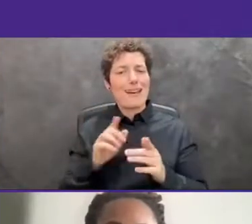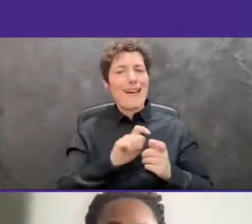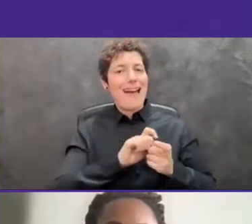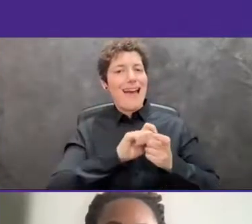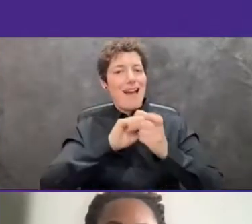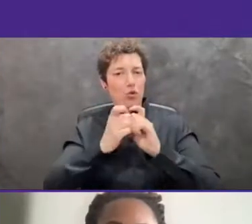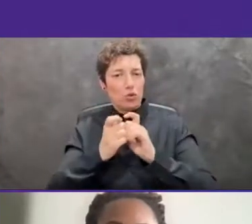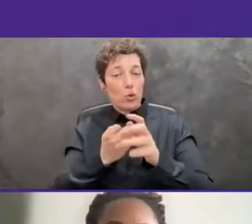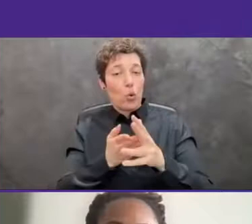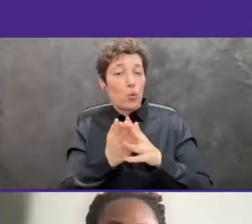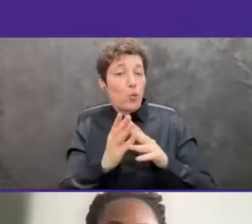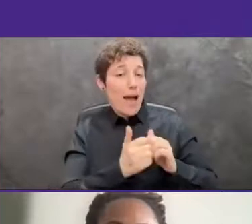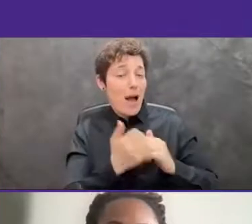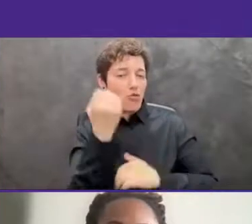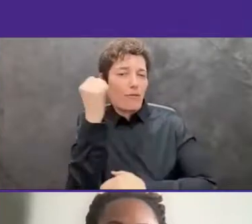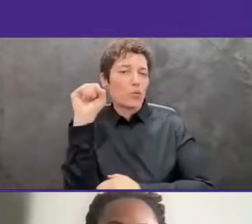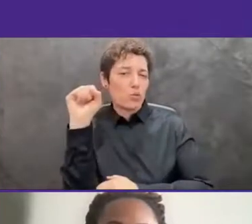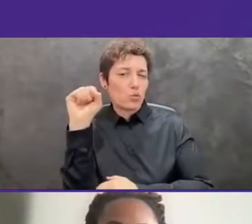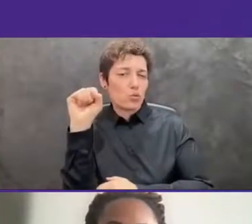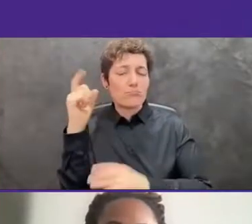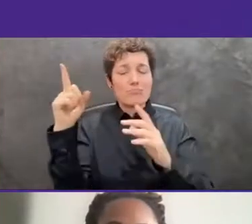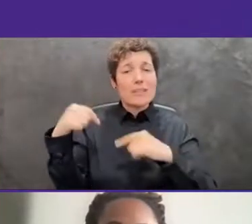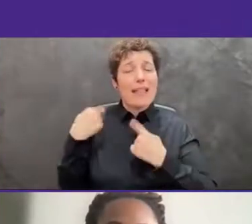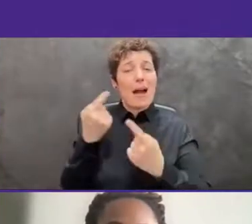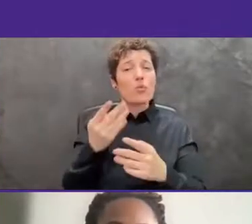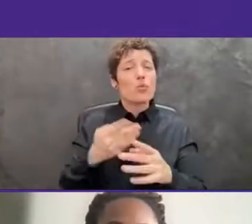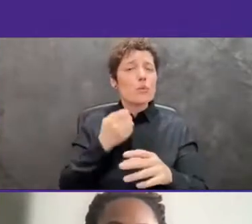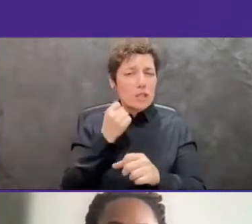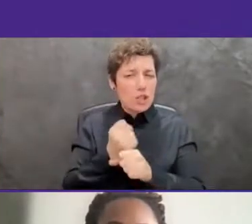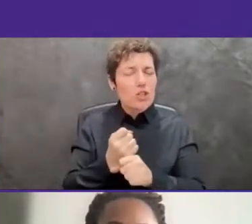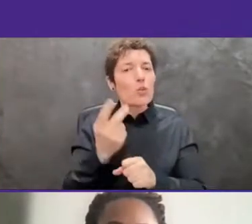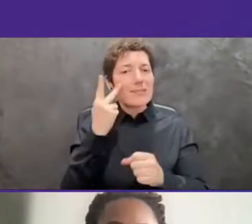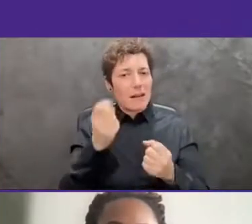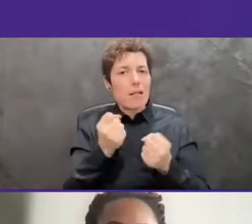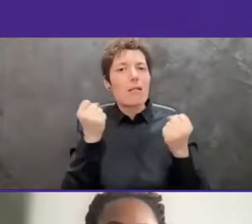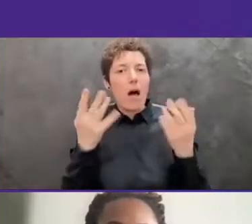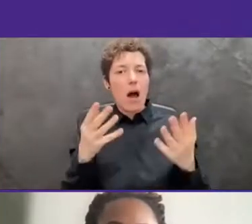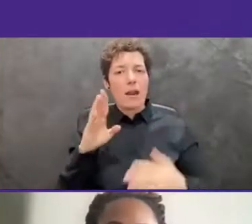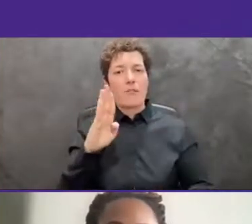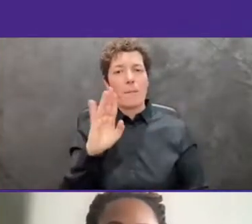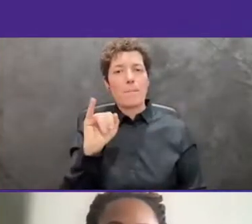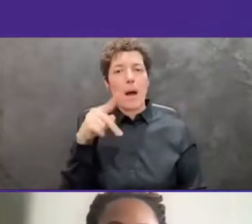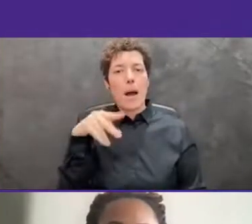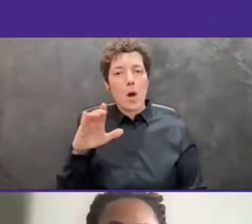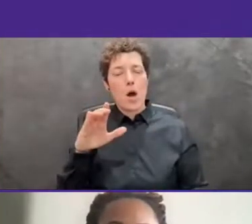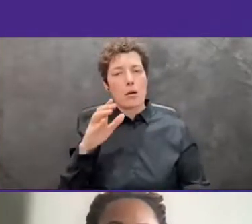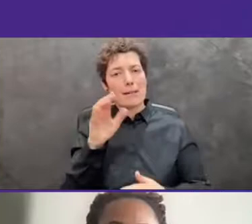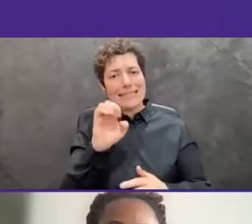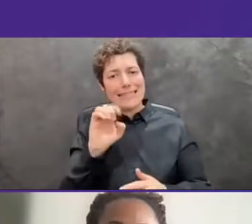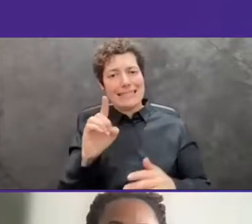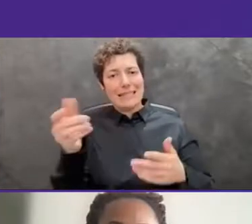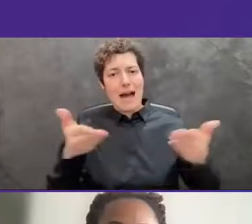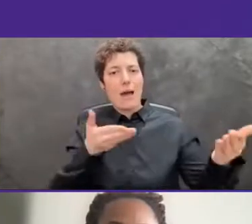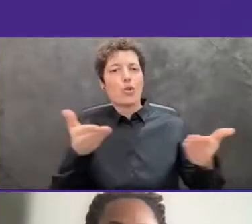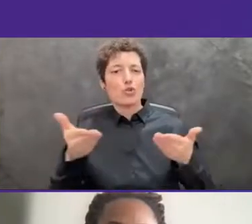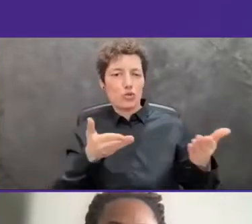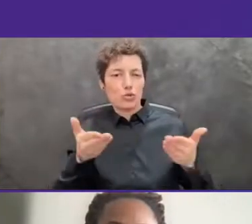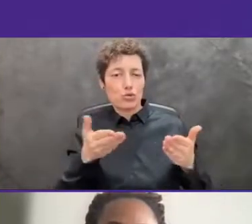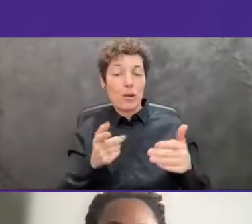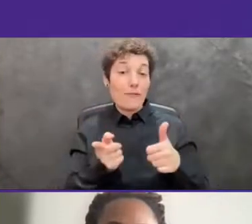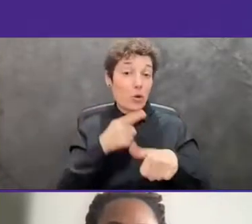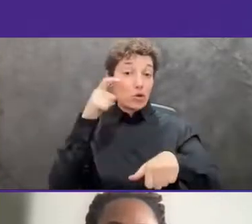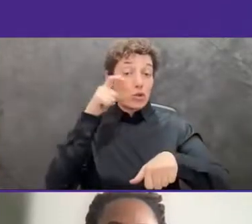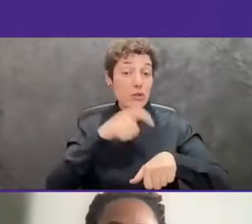few years, we've seen a tidal wave of BIPOC executive director hires and a historic number of first-time BIPOC